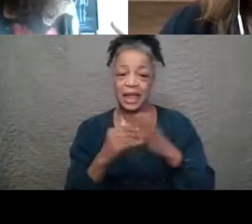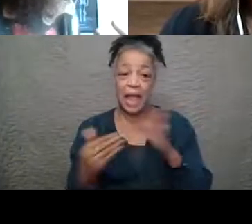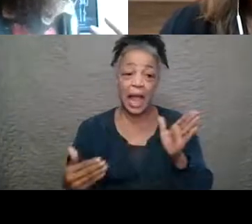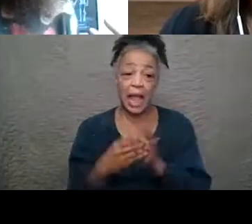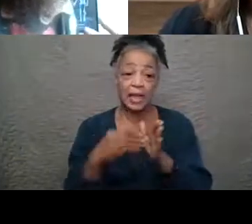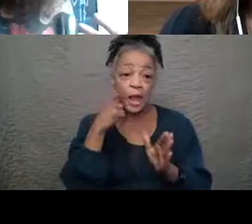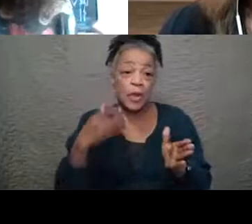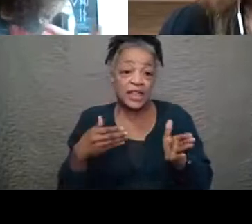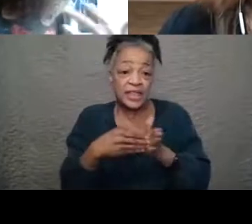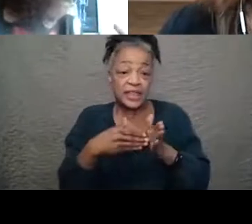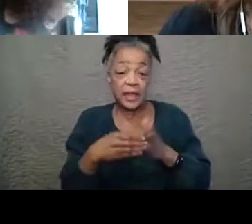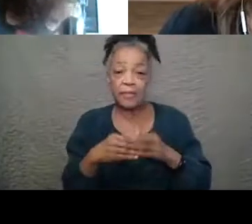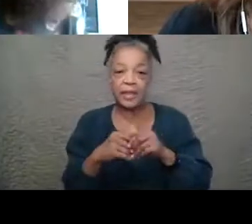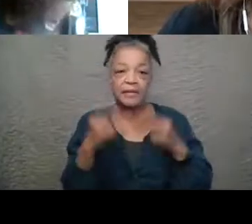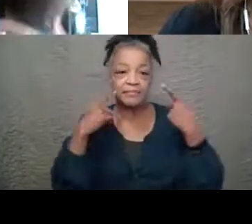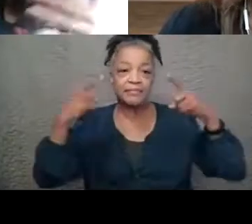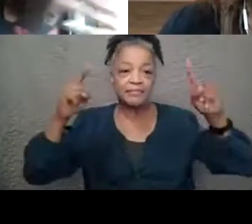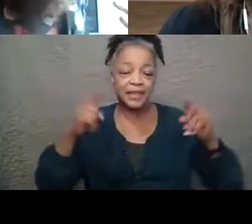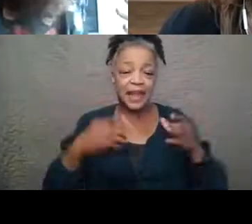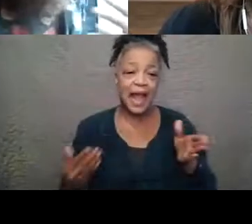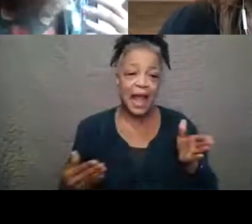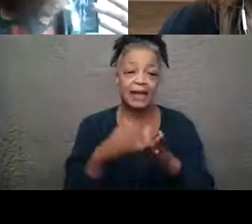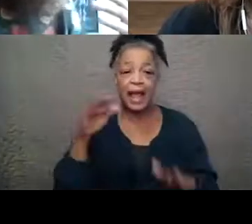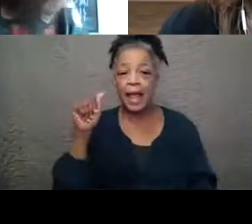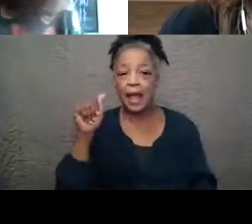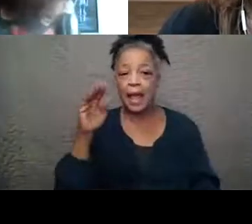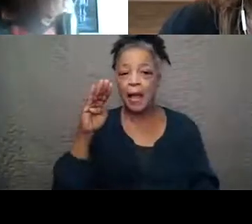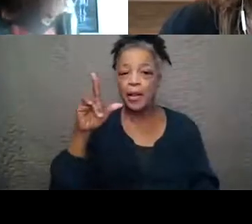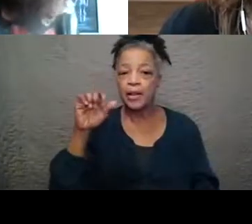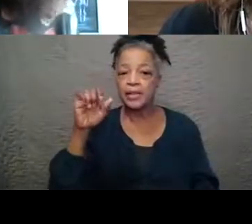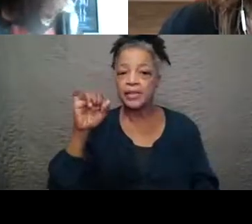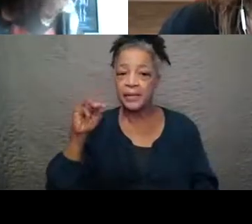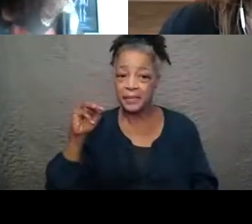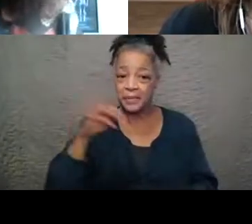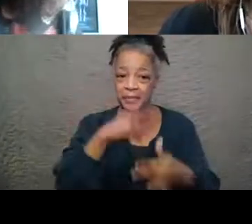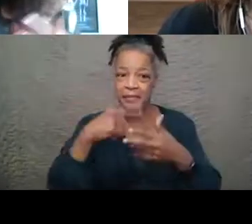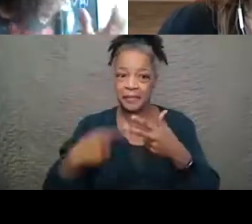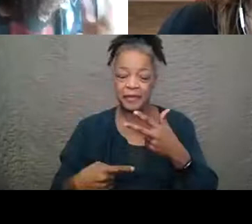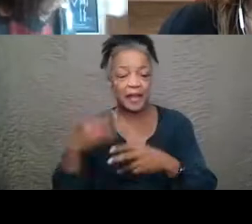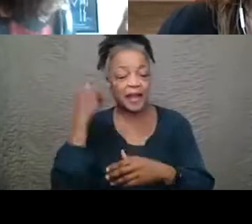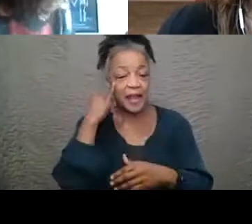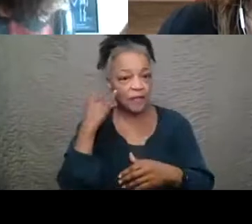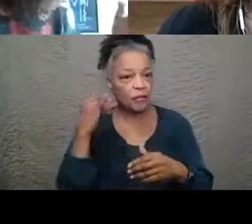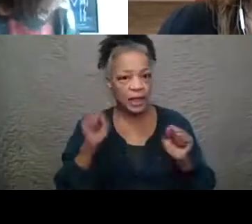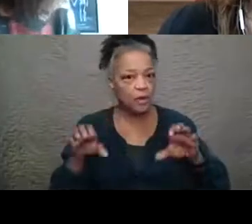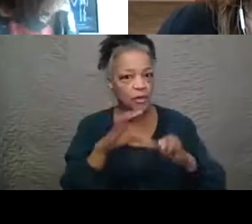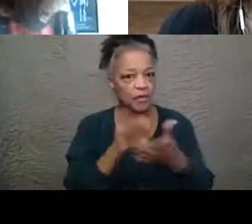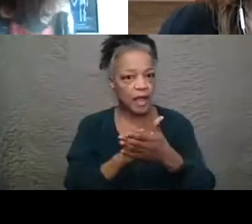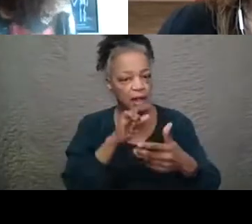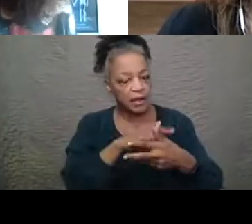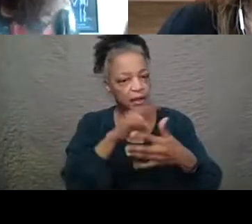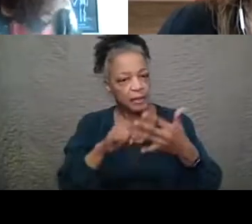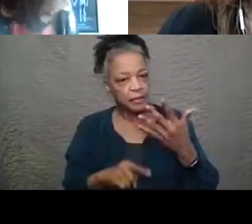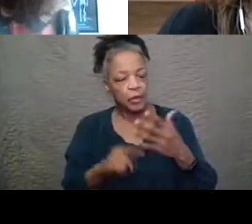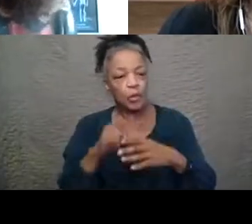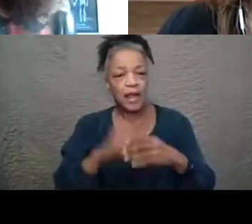anti-racism ultimately prevails, anti-ableism, et cetera, et cetera, then we need to look above and